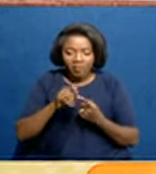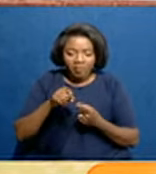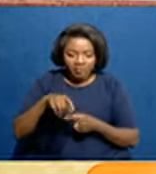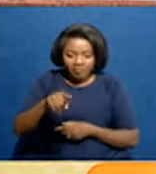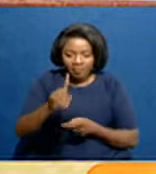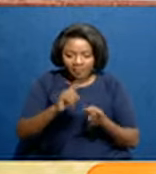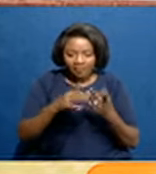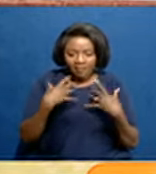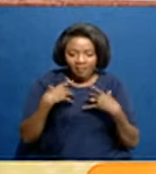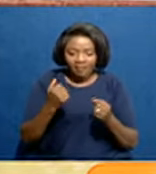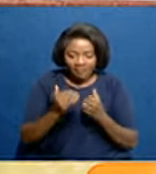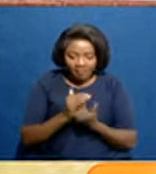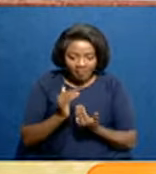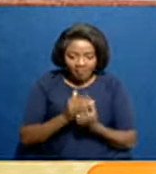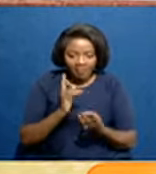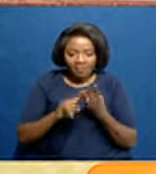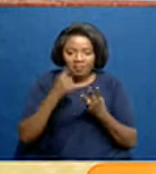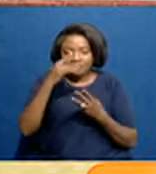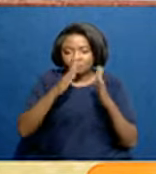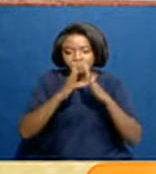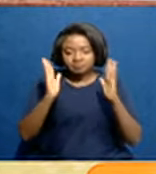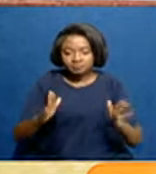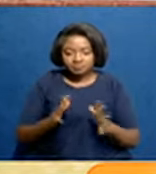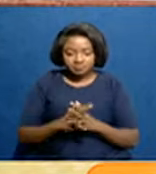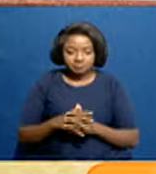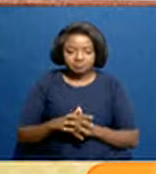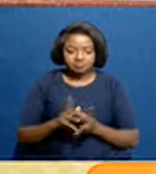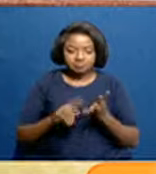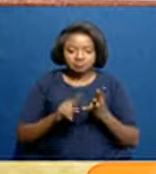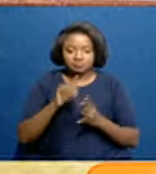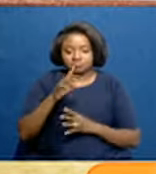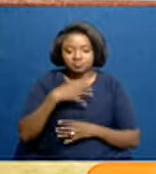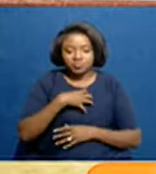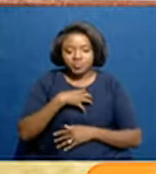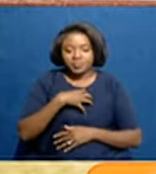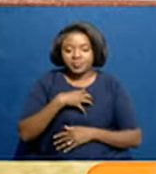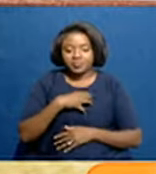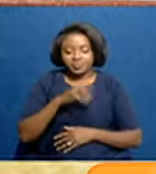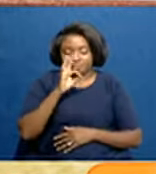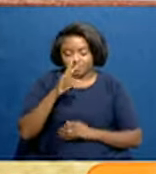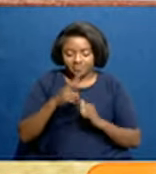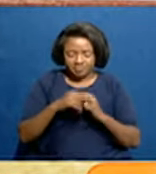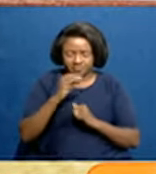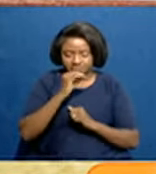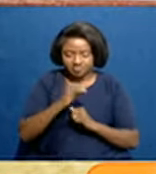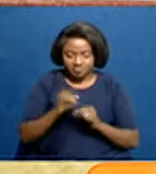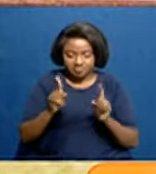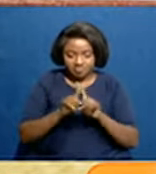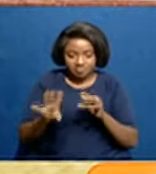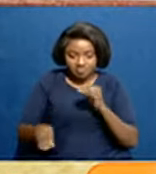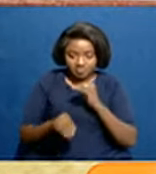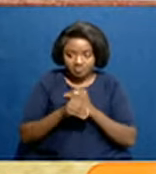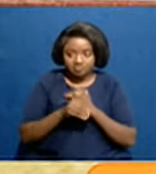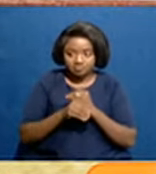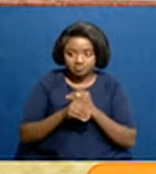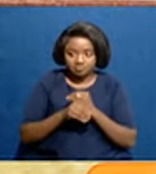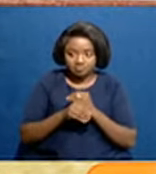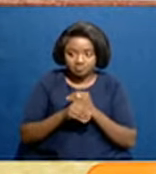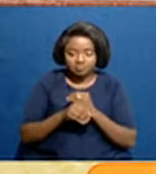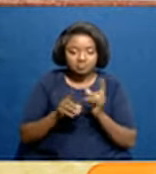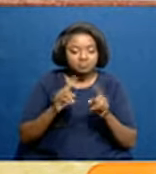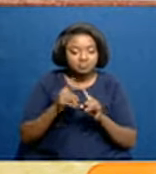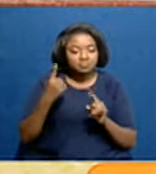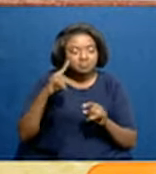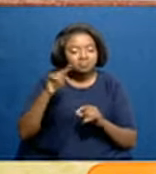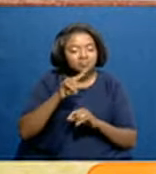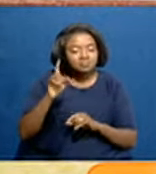for your healthcare, and for housing, and your retirement, 37. and then there is another tax. But the right question